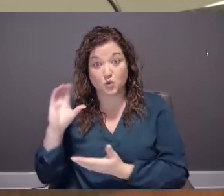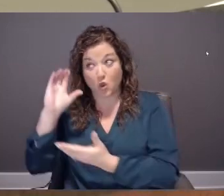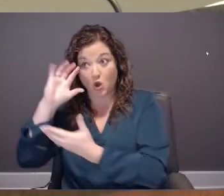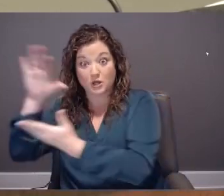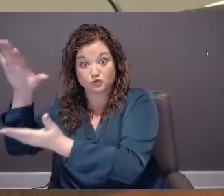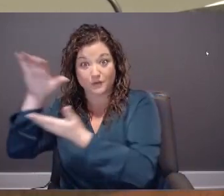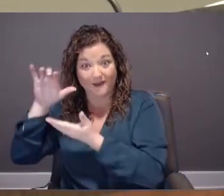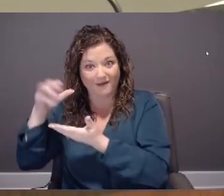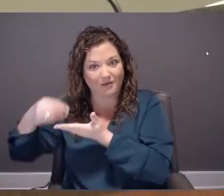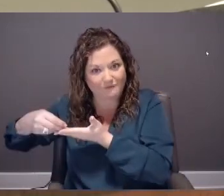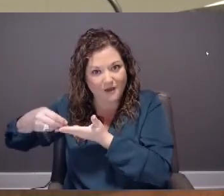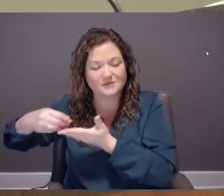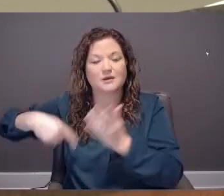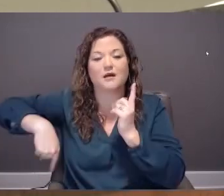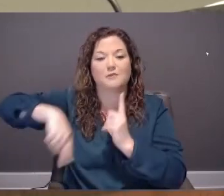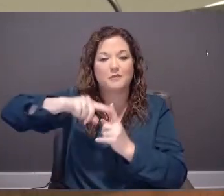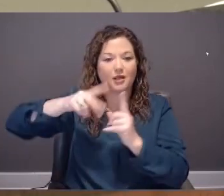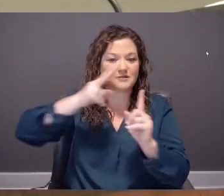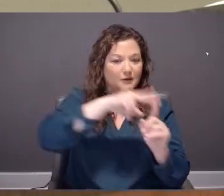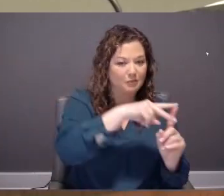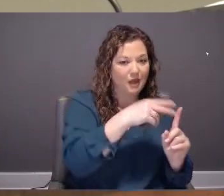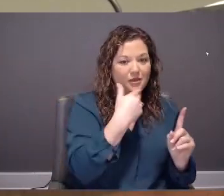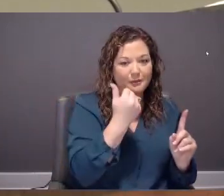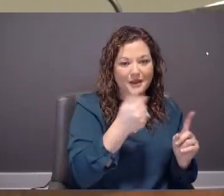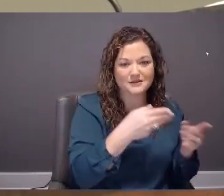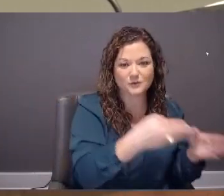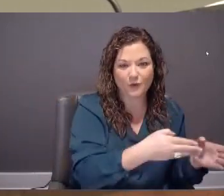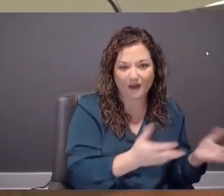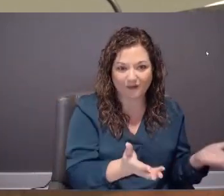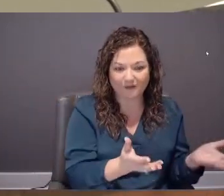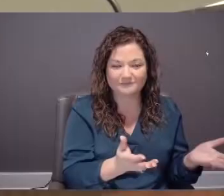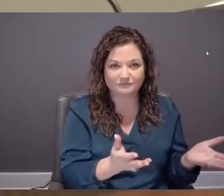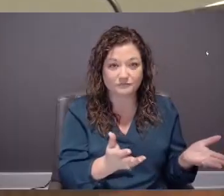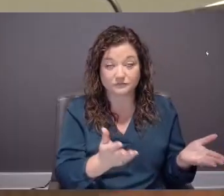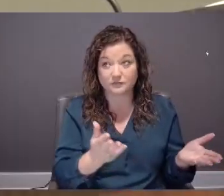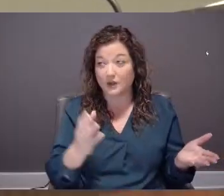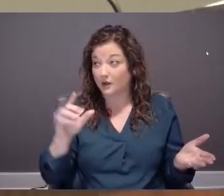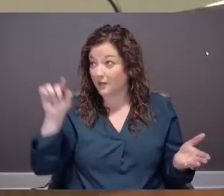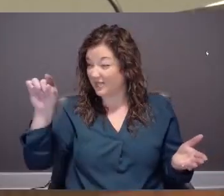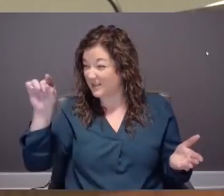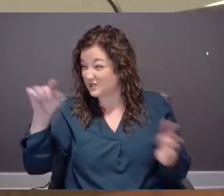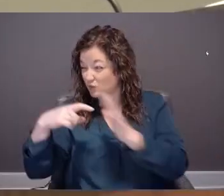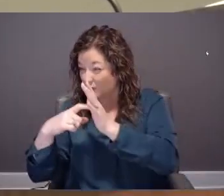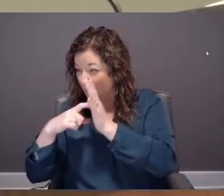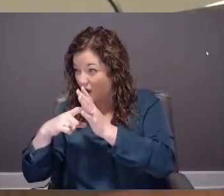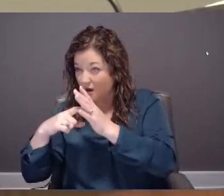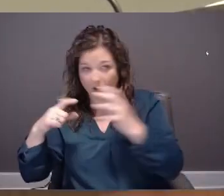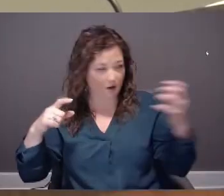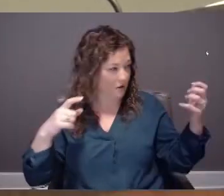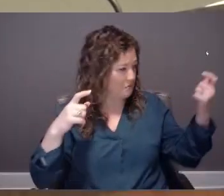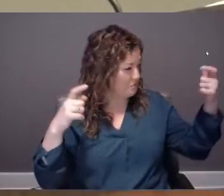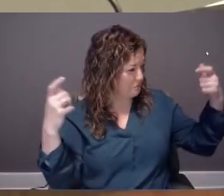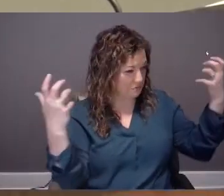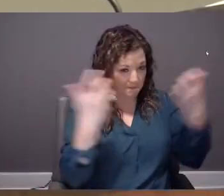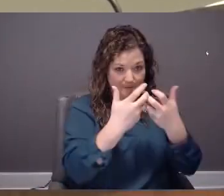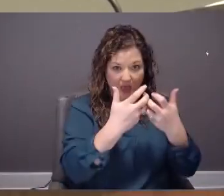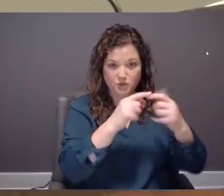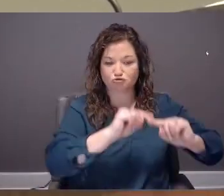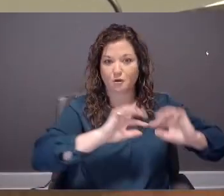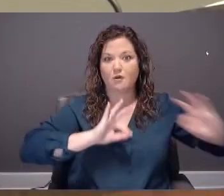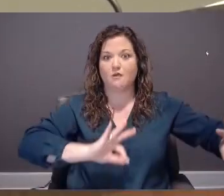the best use, you know, find the square peg for the square hole as we receive them, because there are plenty of things